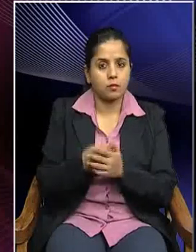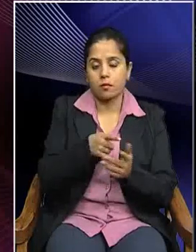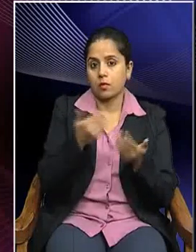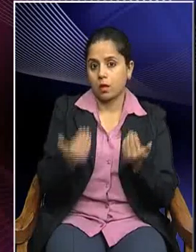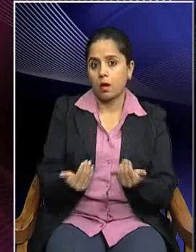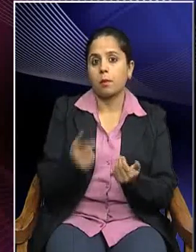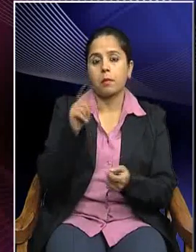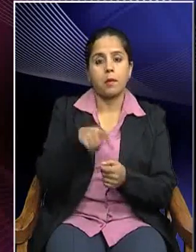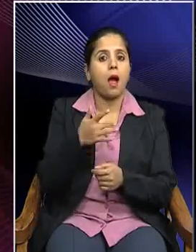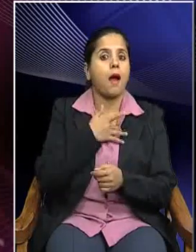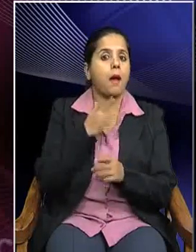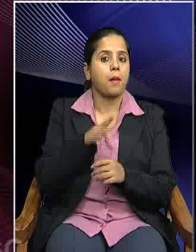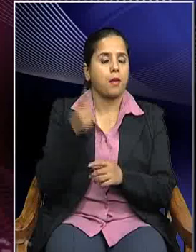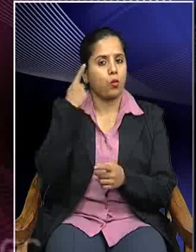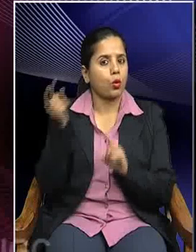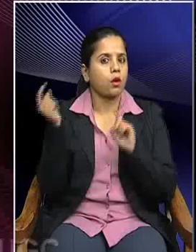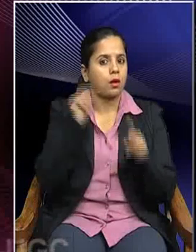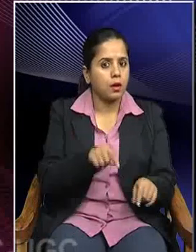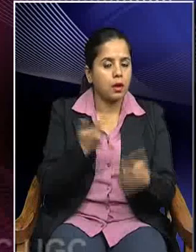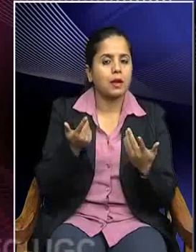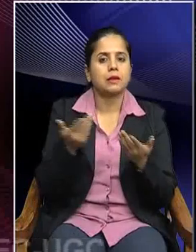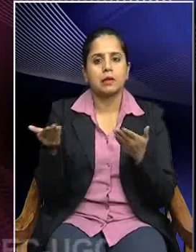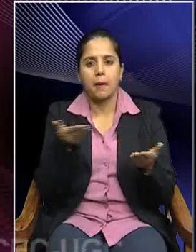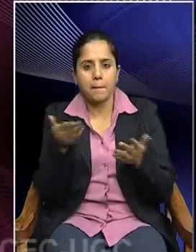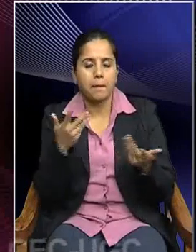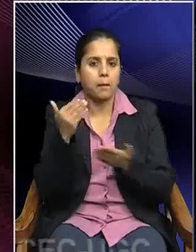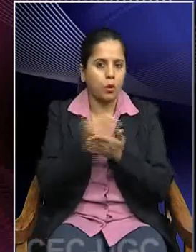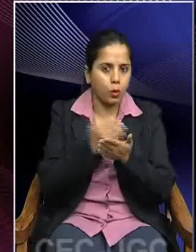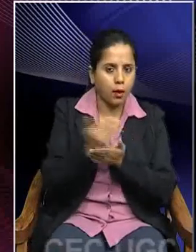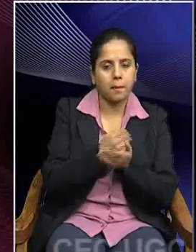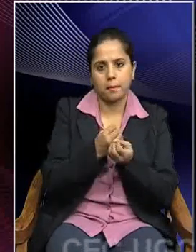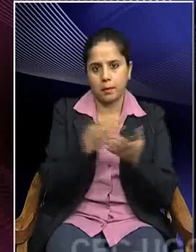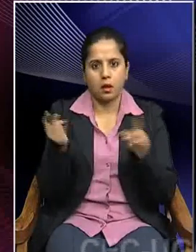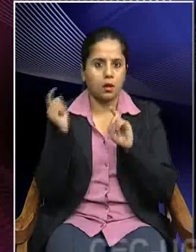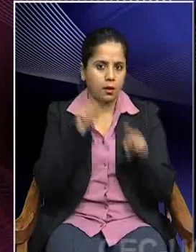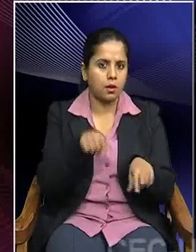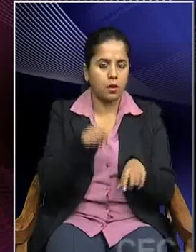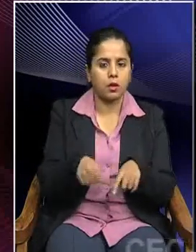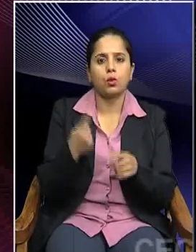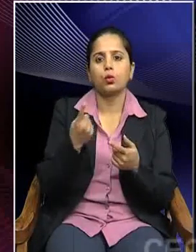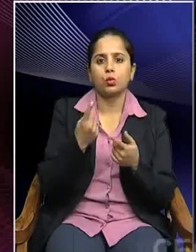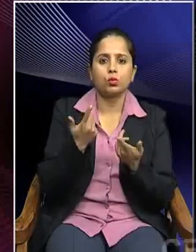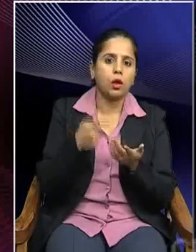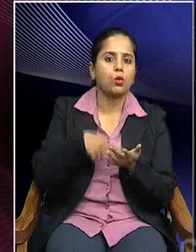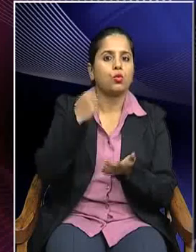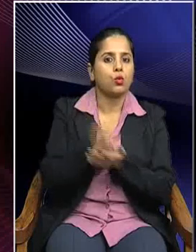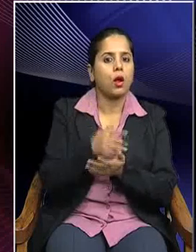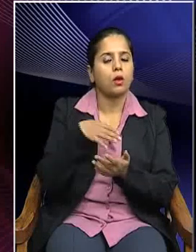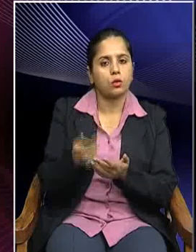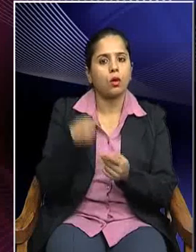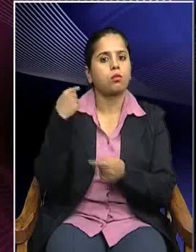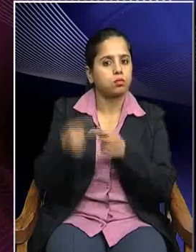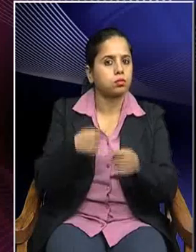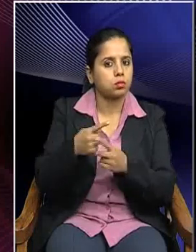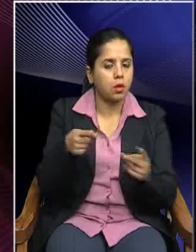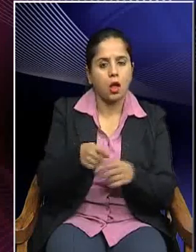that people used to come for public ceremonies and so forth, conduct different rites and rituals. So it's